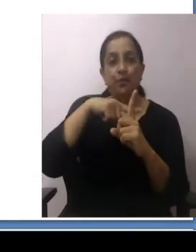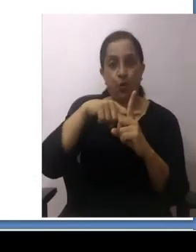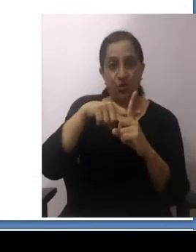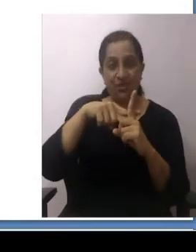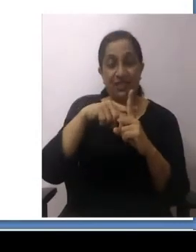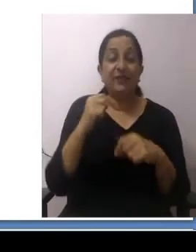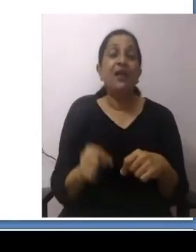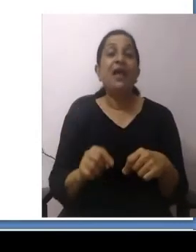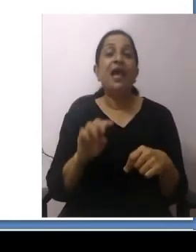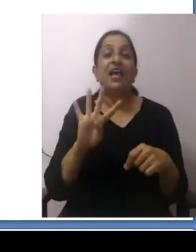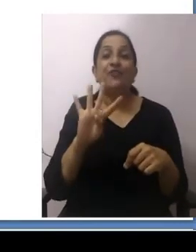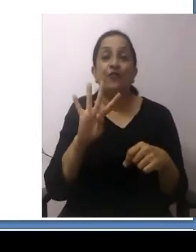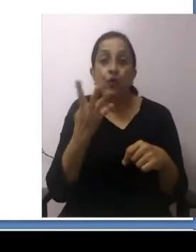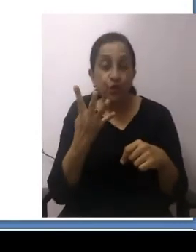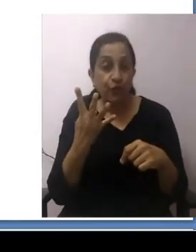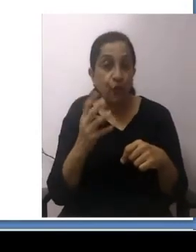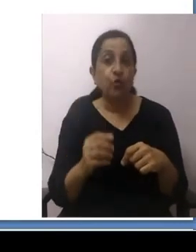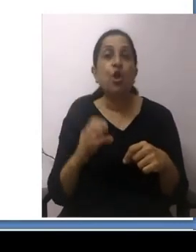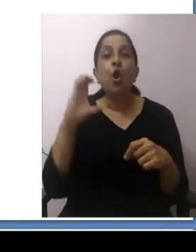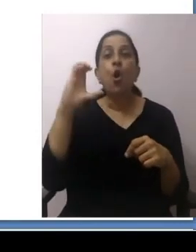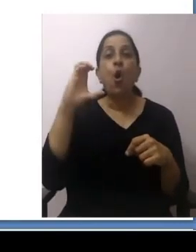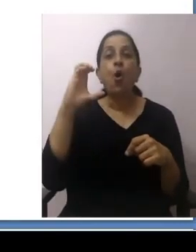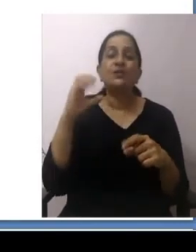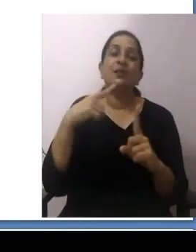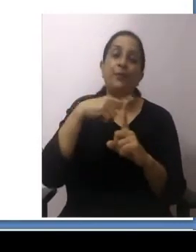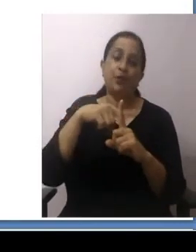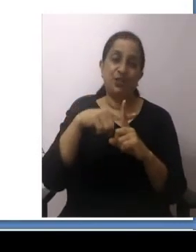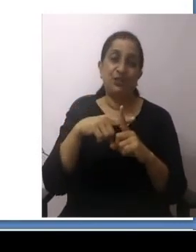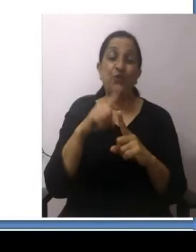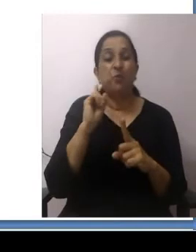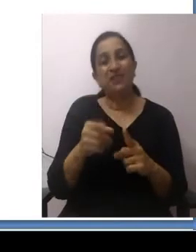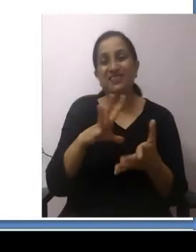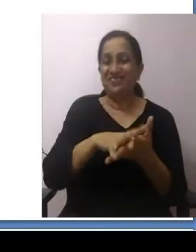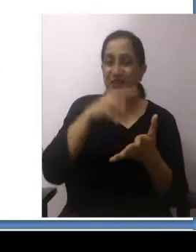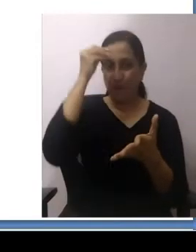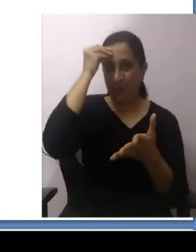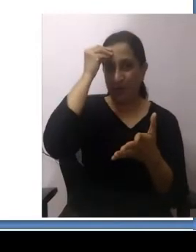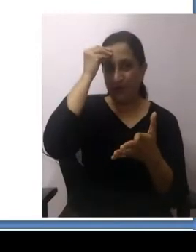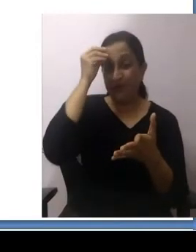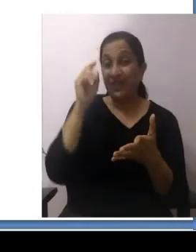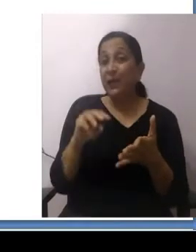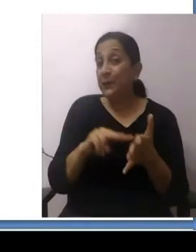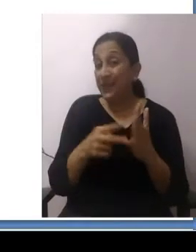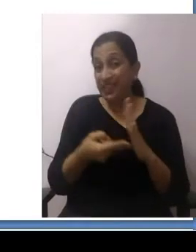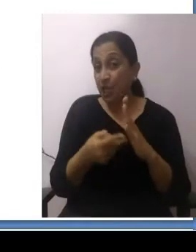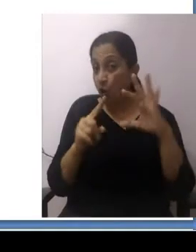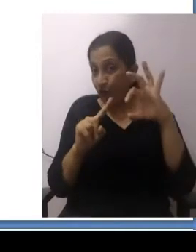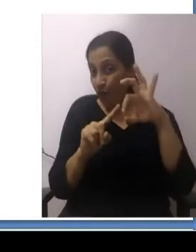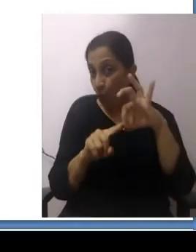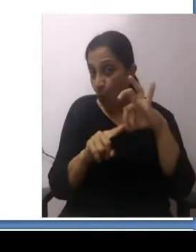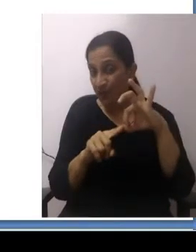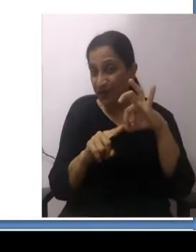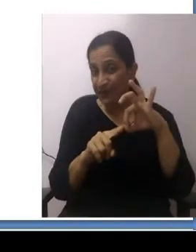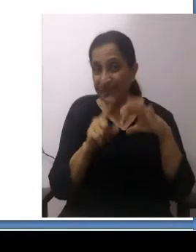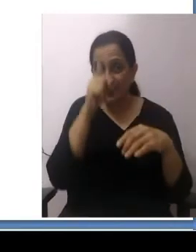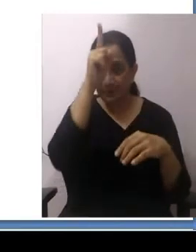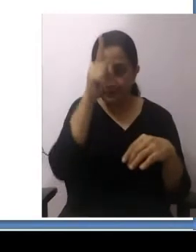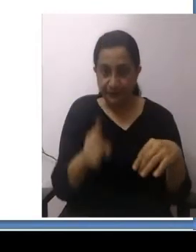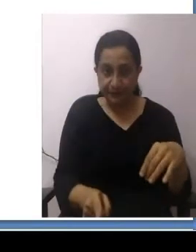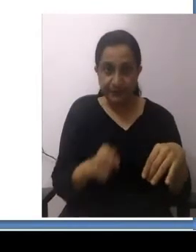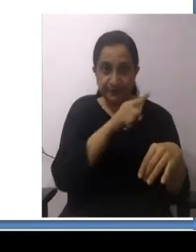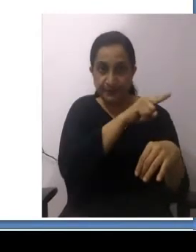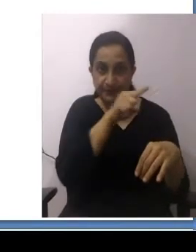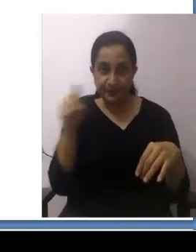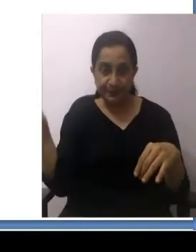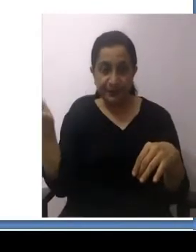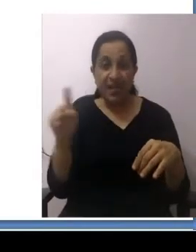positive. This much you must by heart. Quadrant, I hope you understand. That is 0 to 90 is